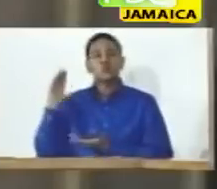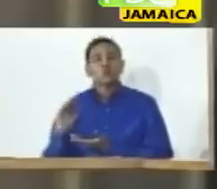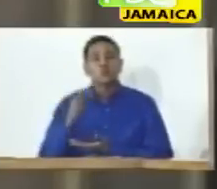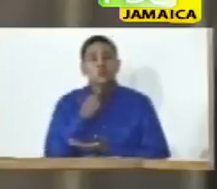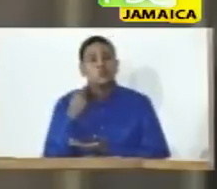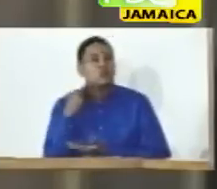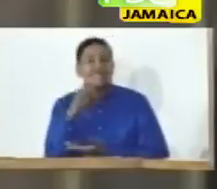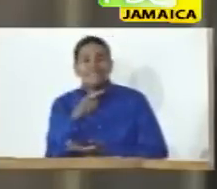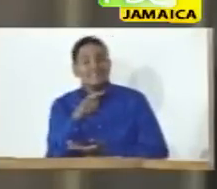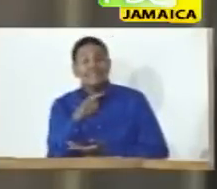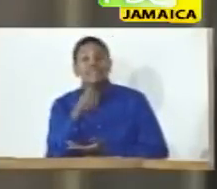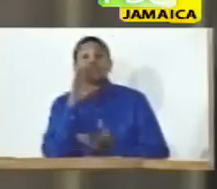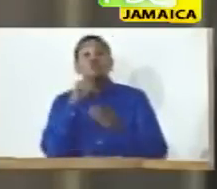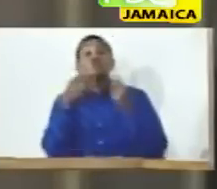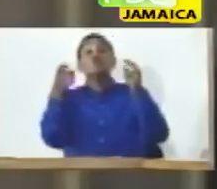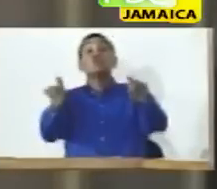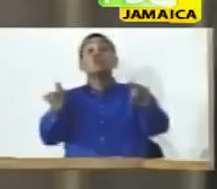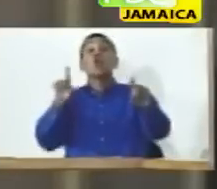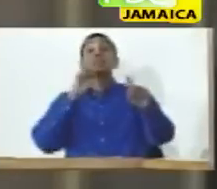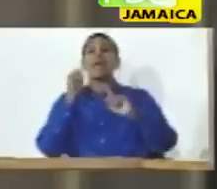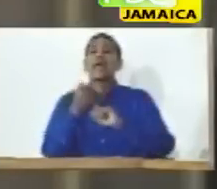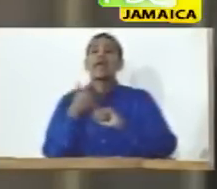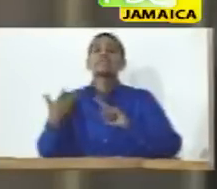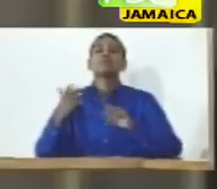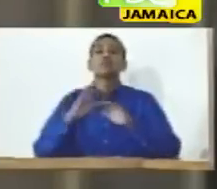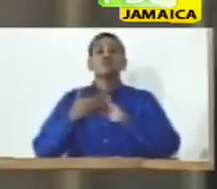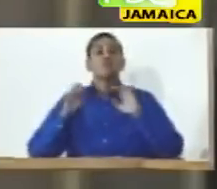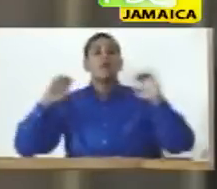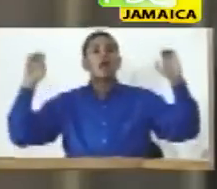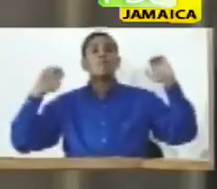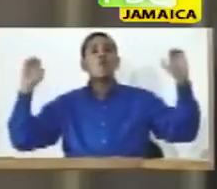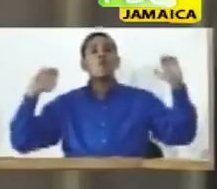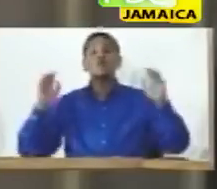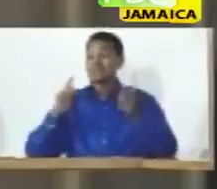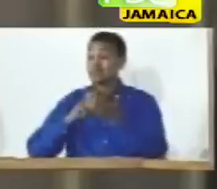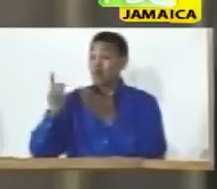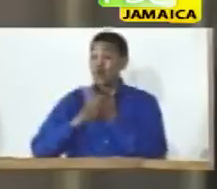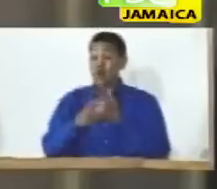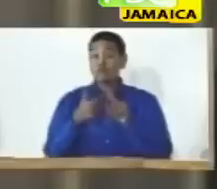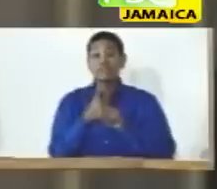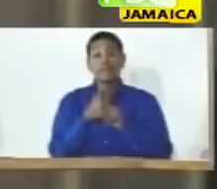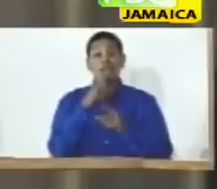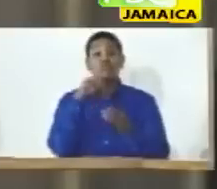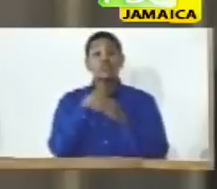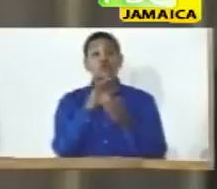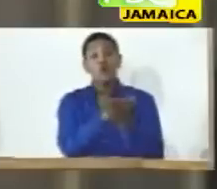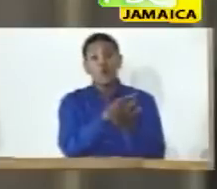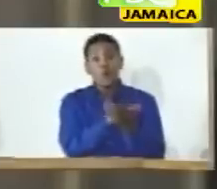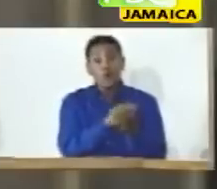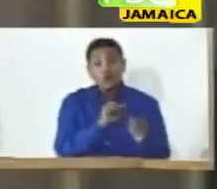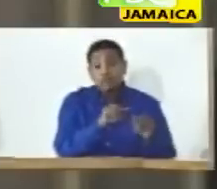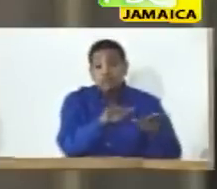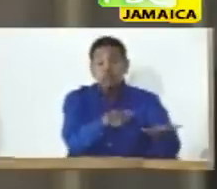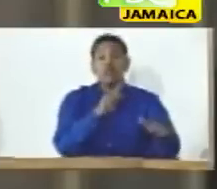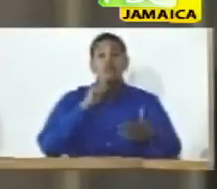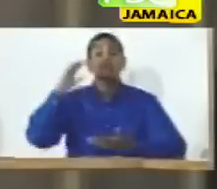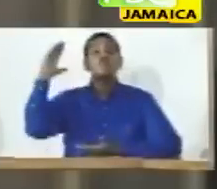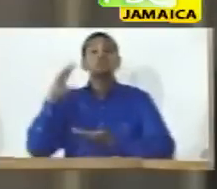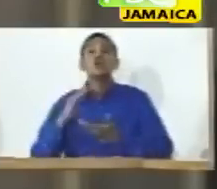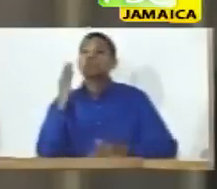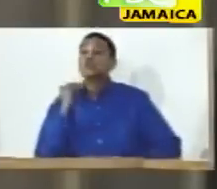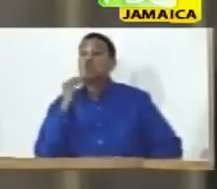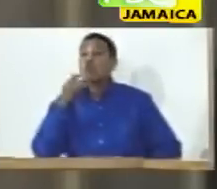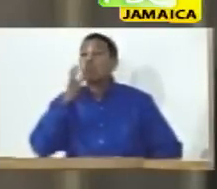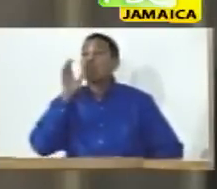diseases, which resulted in the expansion of the Jamaica Moves initiative into schools and the reduction of sugar